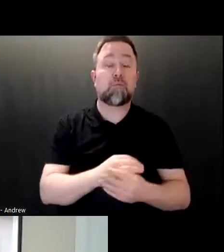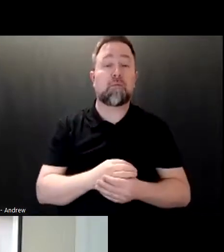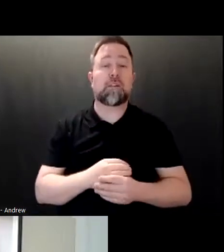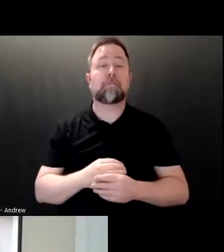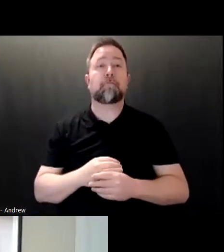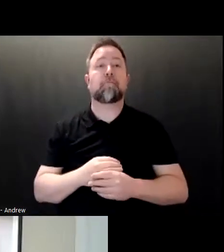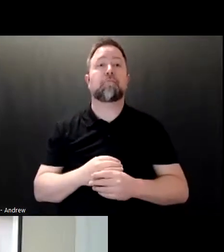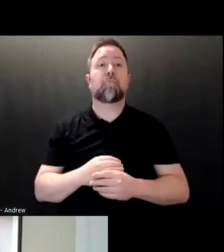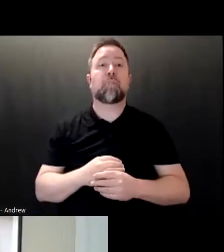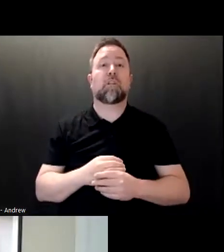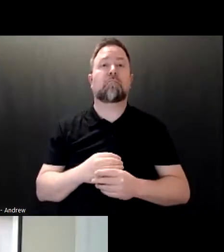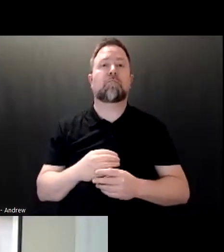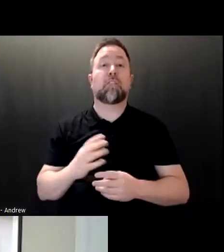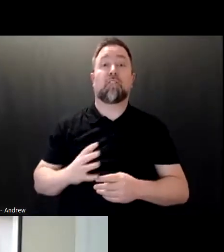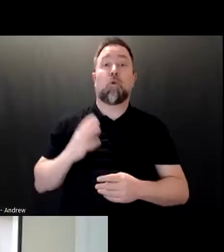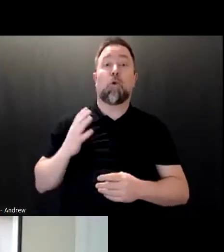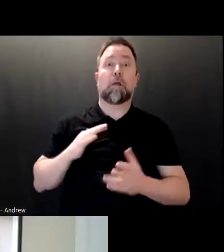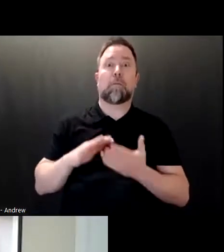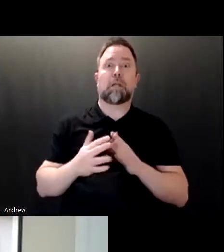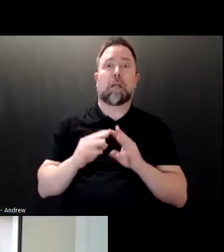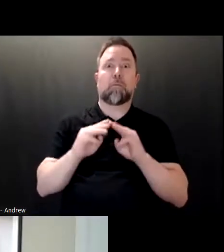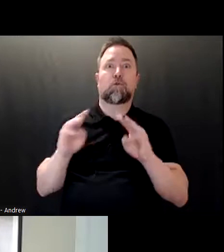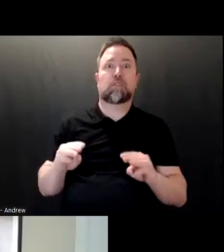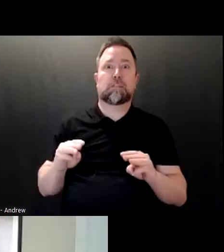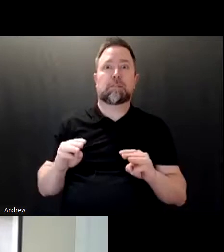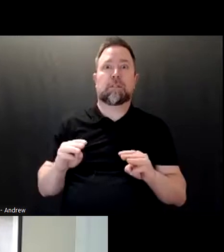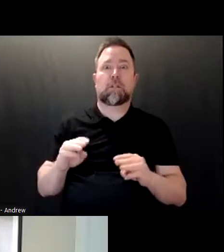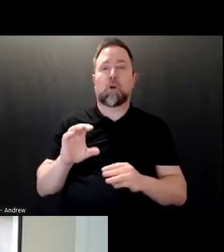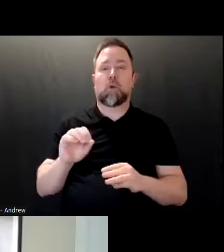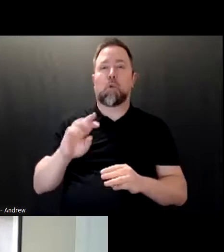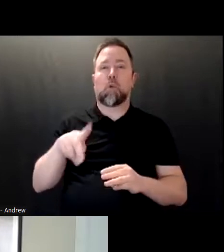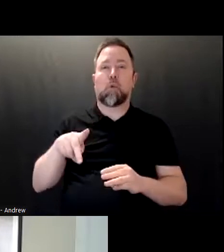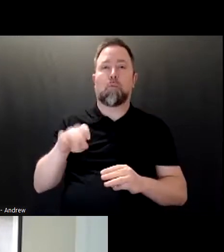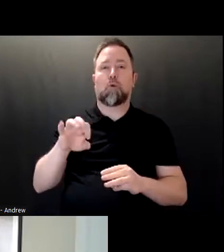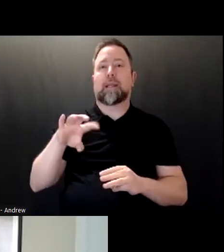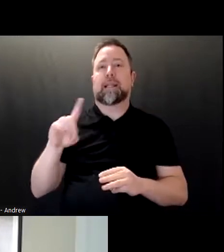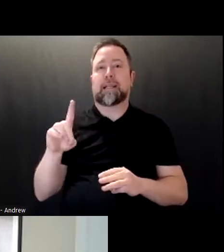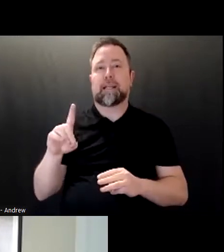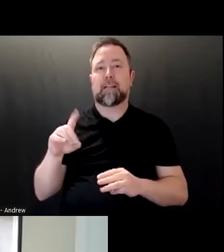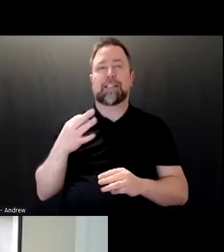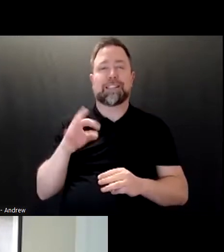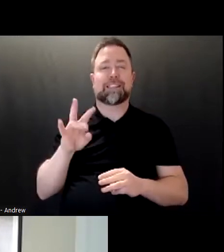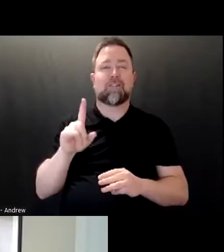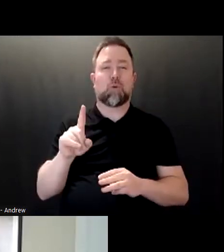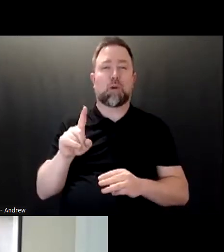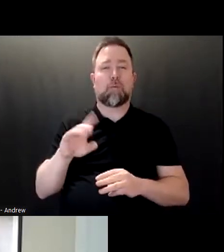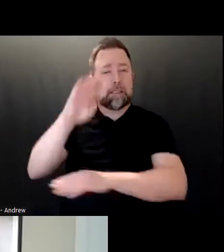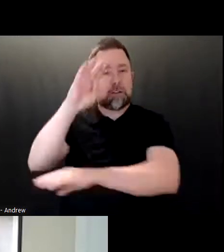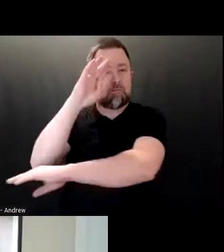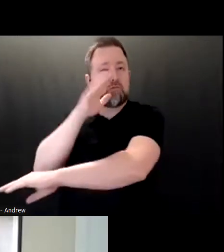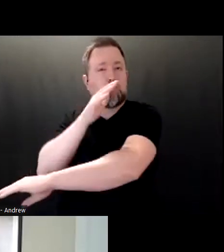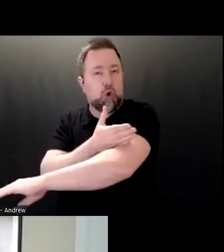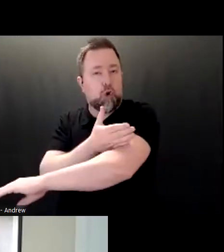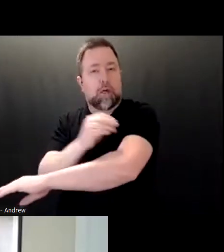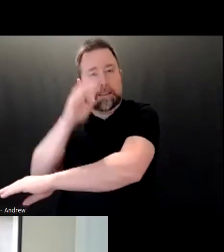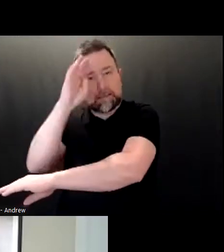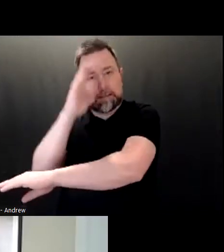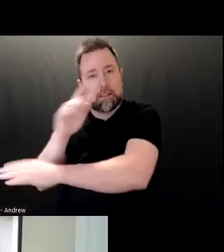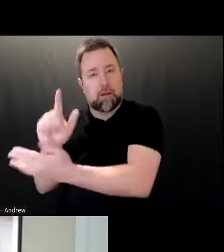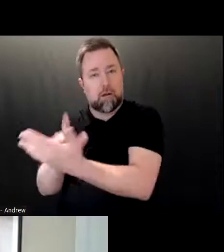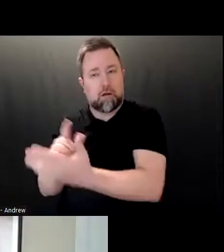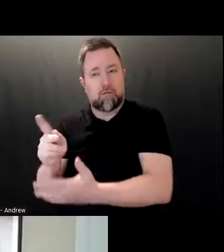thematically what Wharton's influence means on them and their work. And what you're seeing here is an